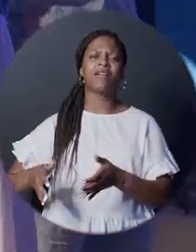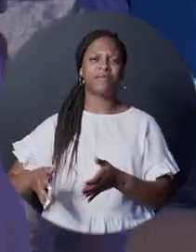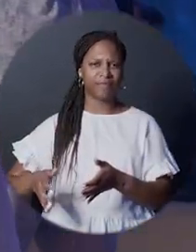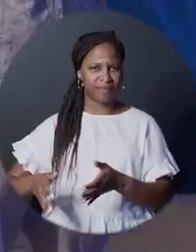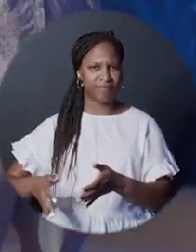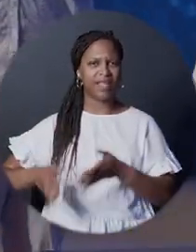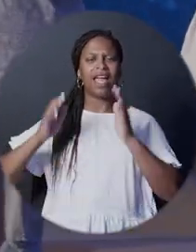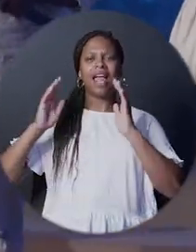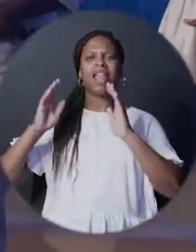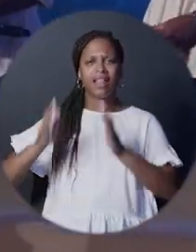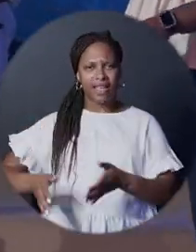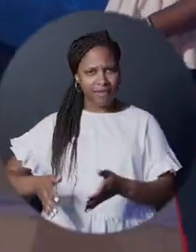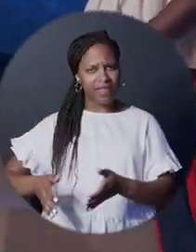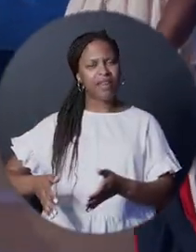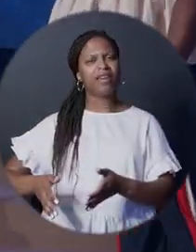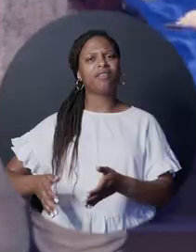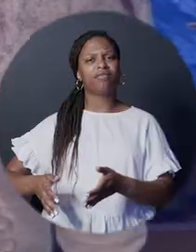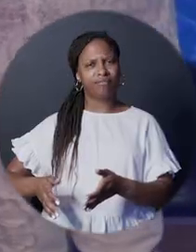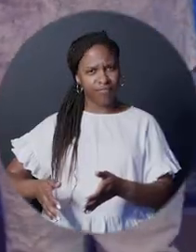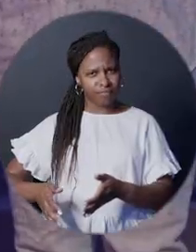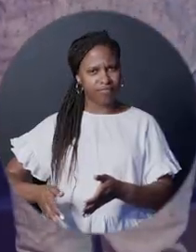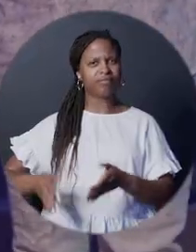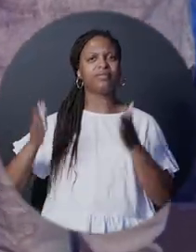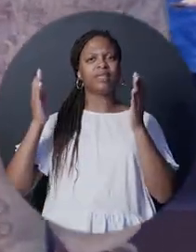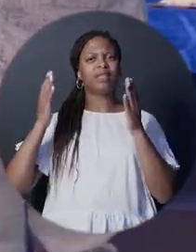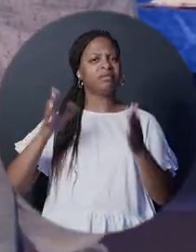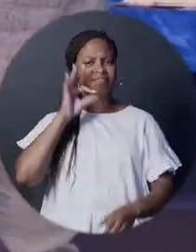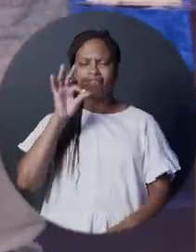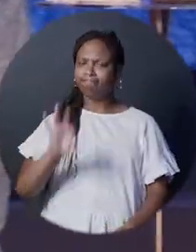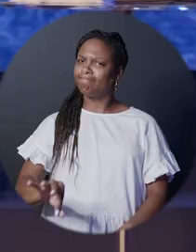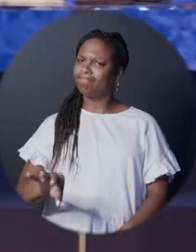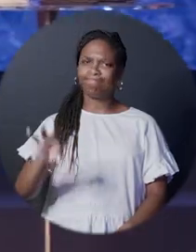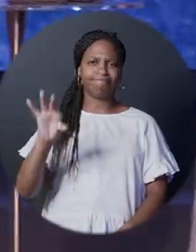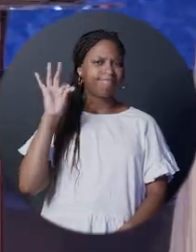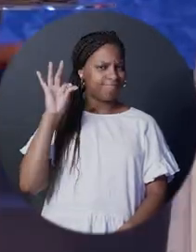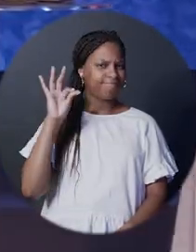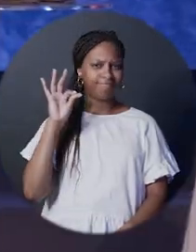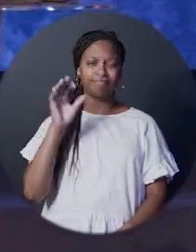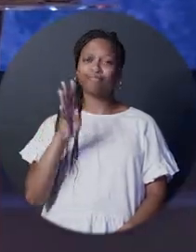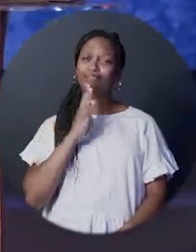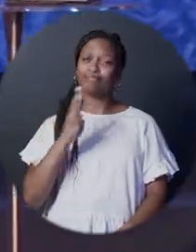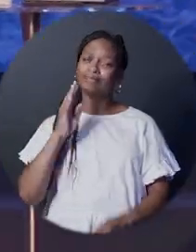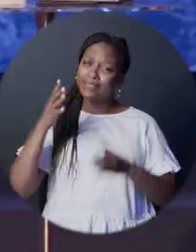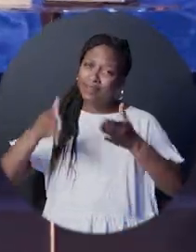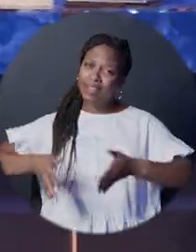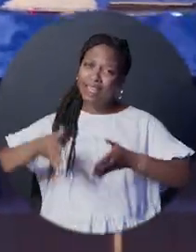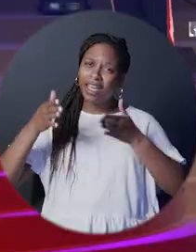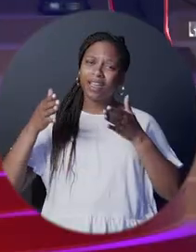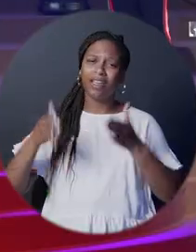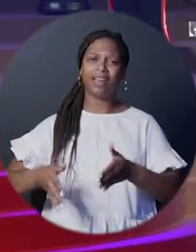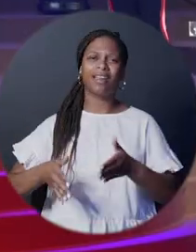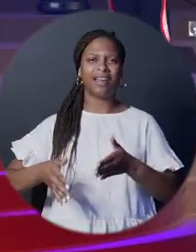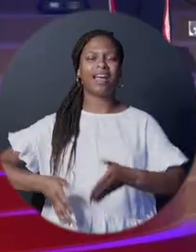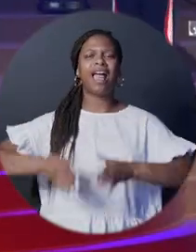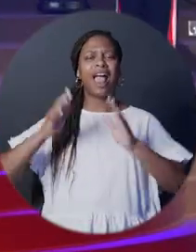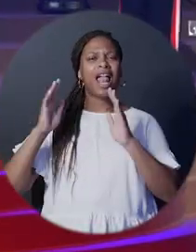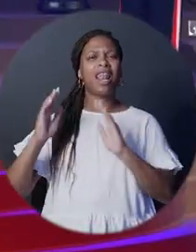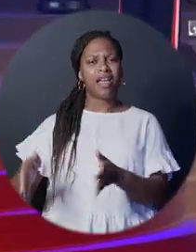Leave it there. Leave it there. Don't pick it back up. Leave it there. I'm talking, leave it